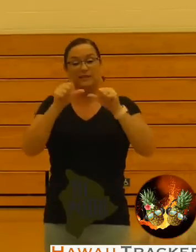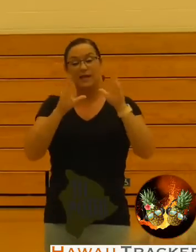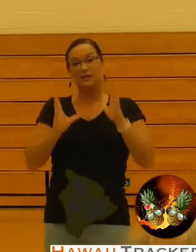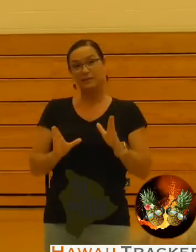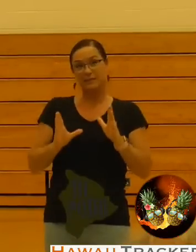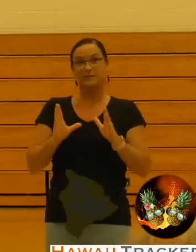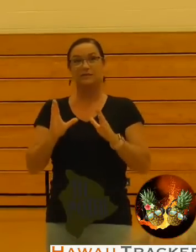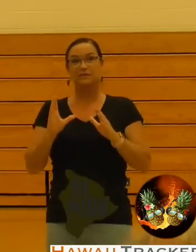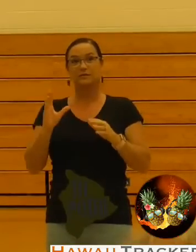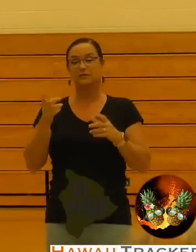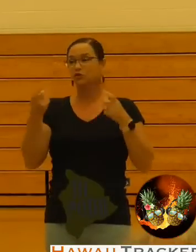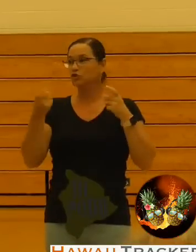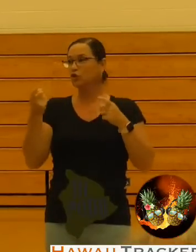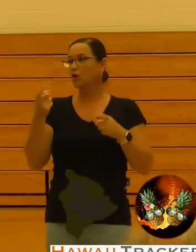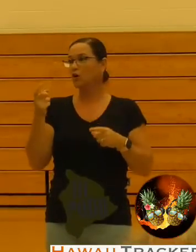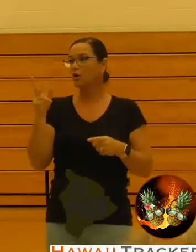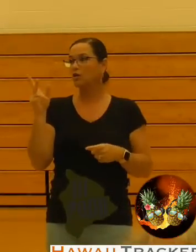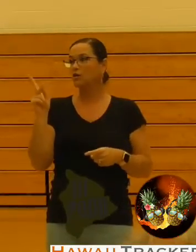Hong.